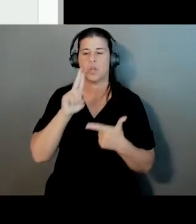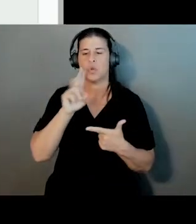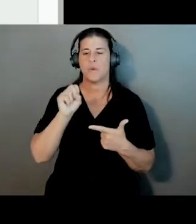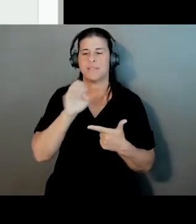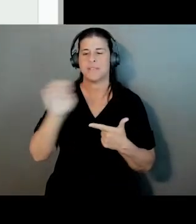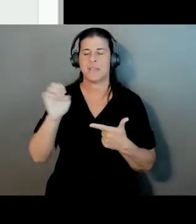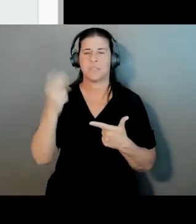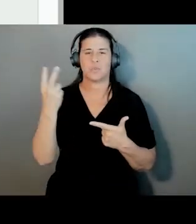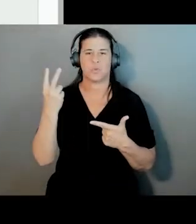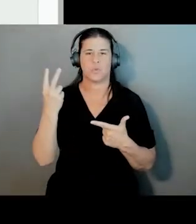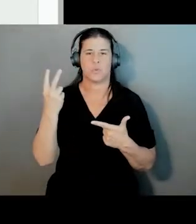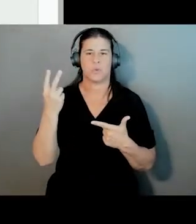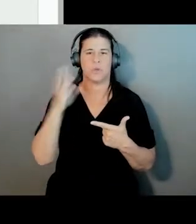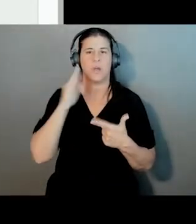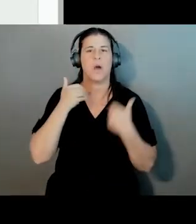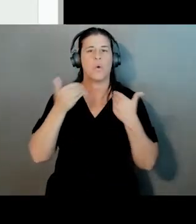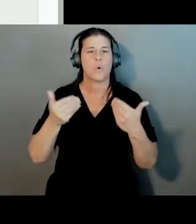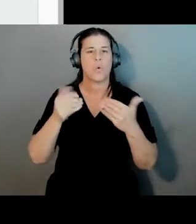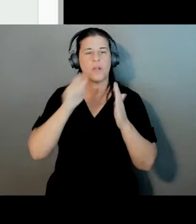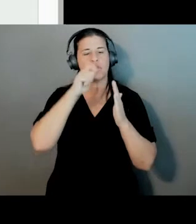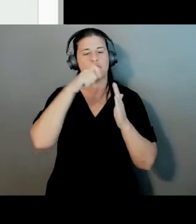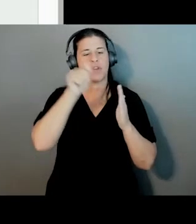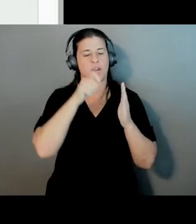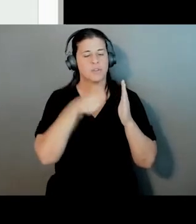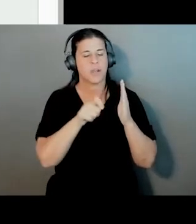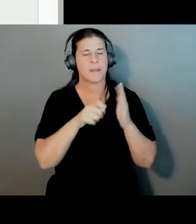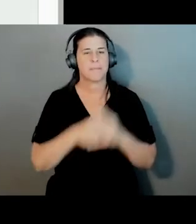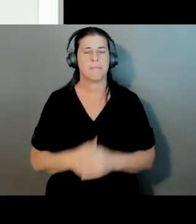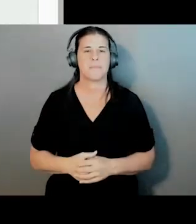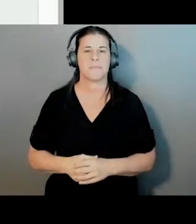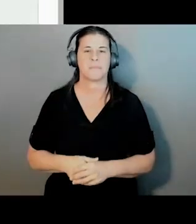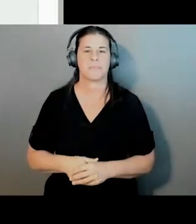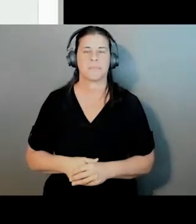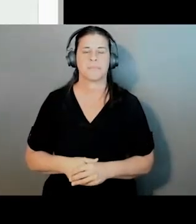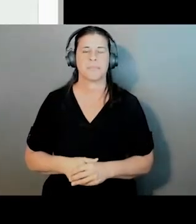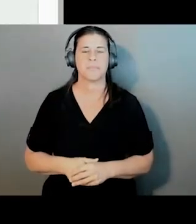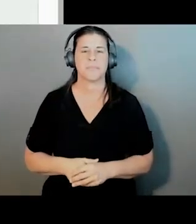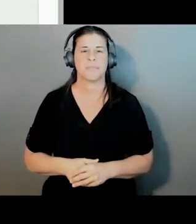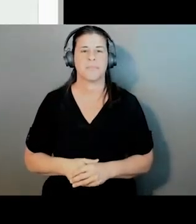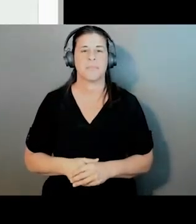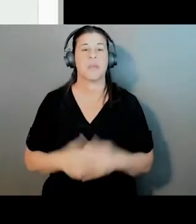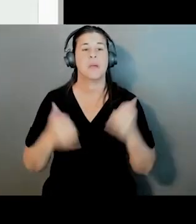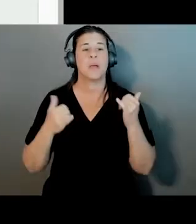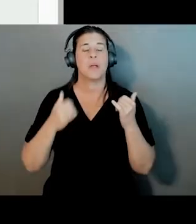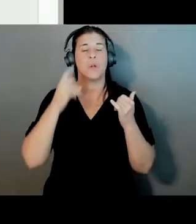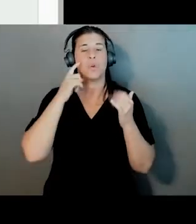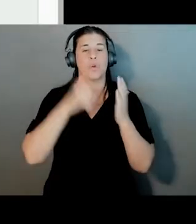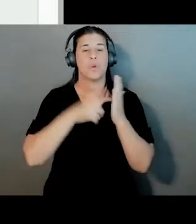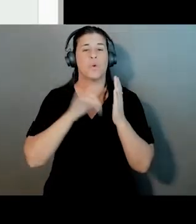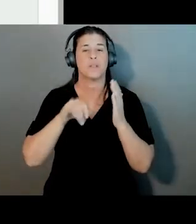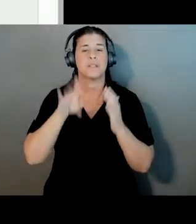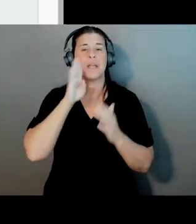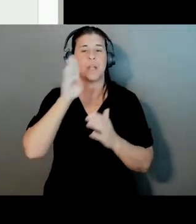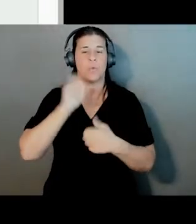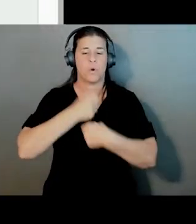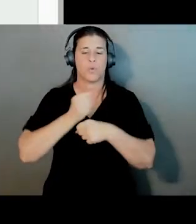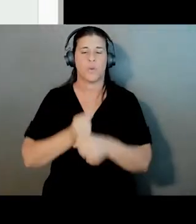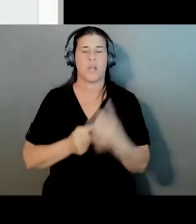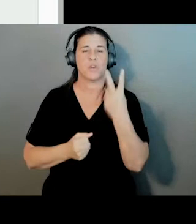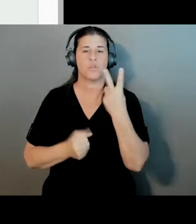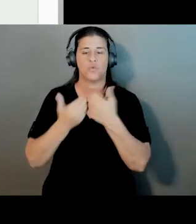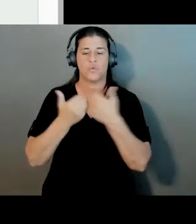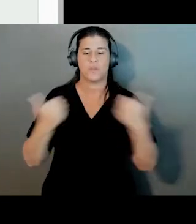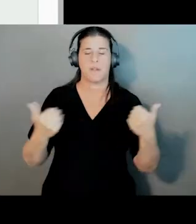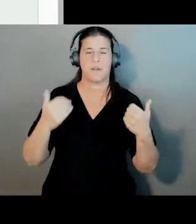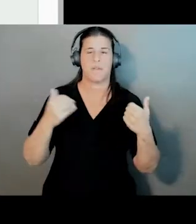going to go ahead and check those regions. And I'm just noting here that it is going to create two different scopes, a public and